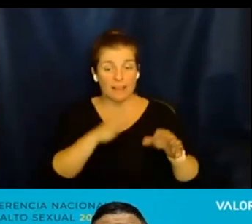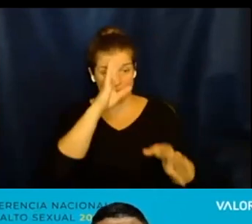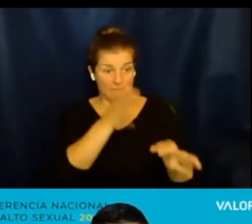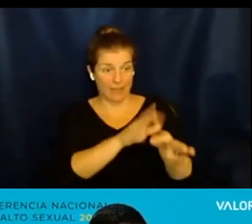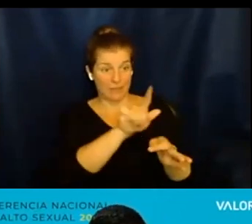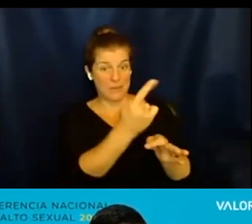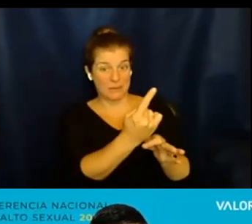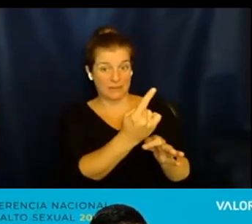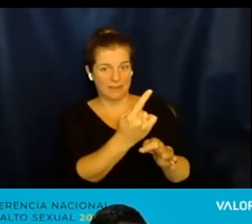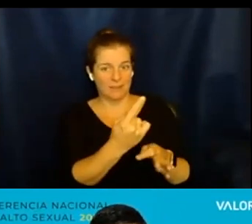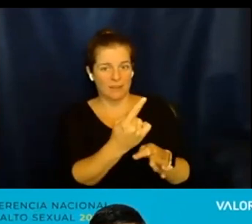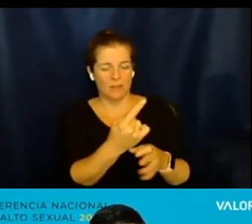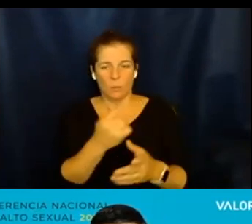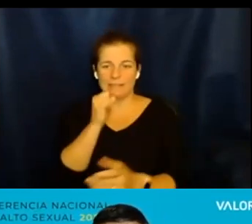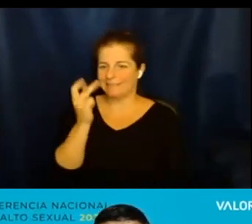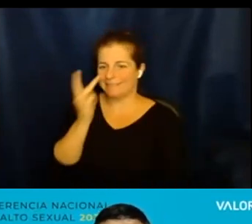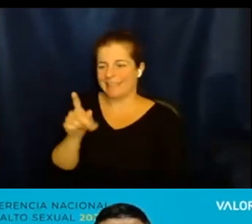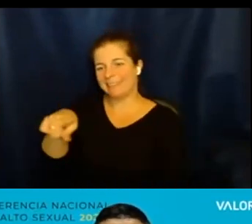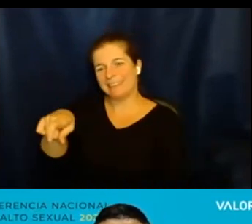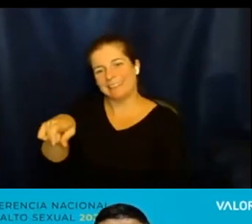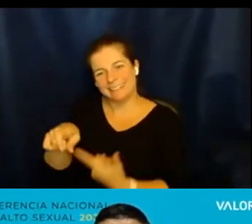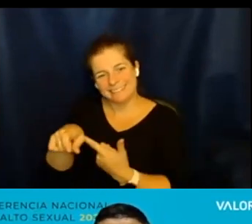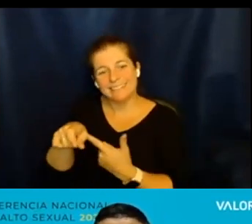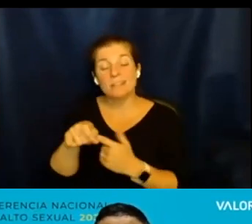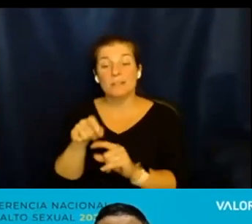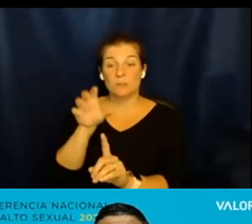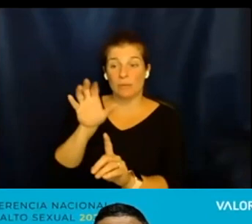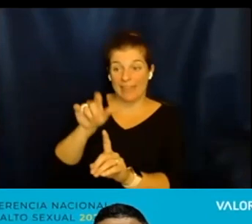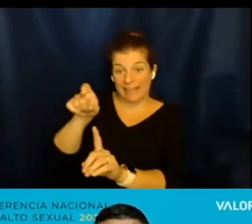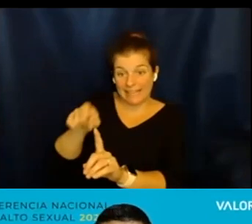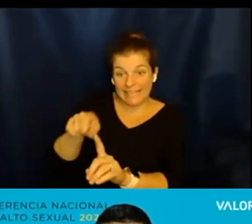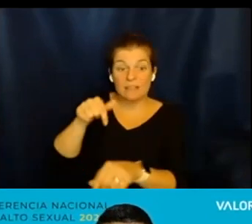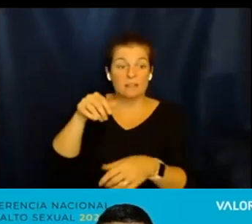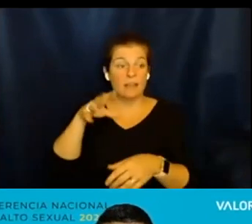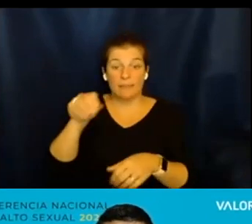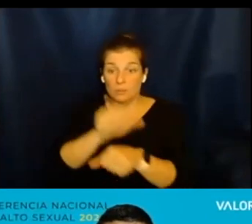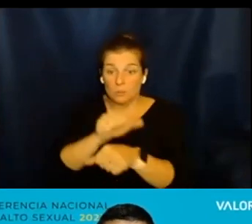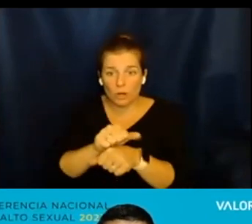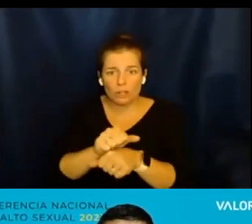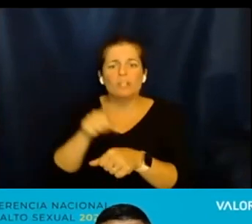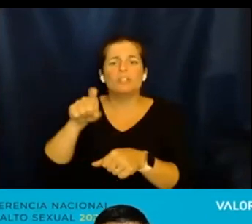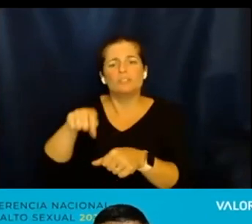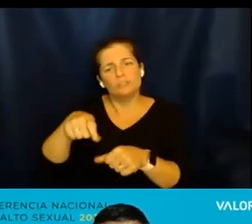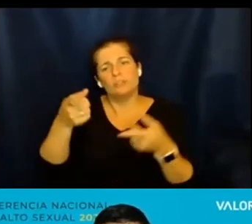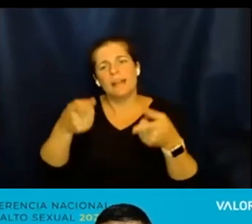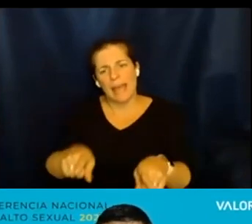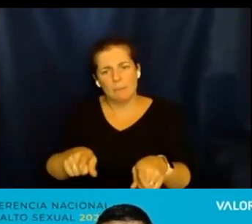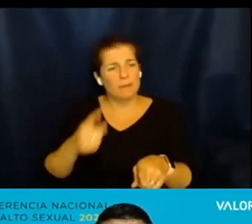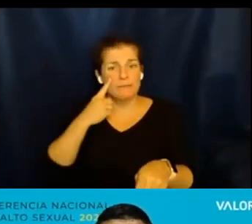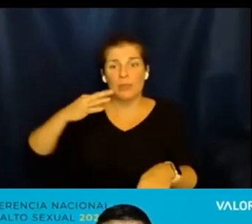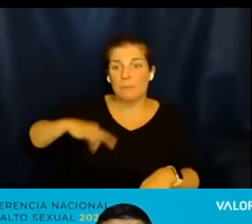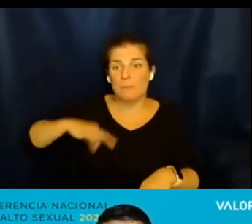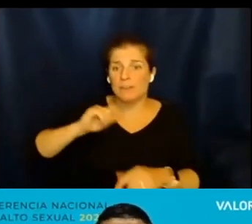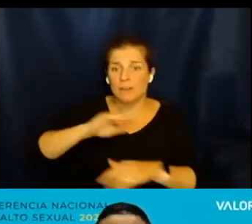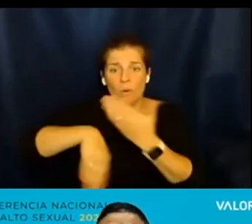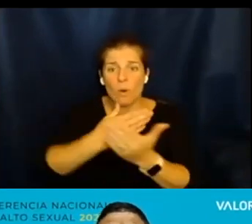And so this need and this work should be carried out for the benefit of the victims. So what